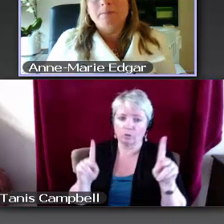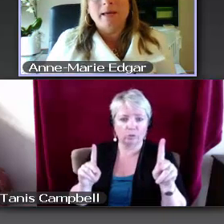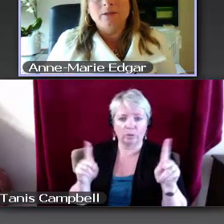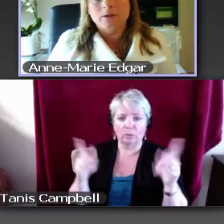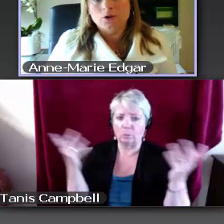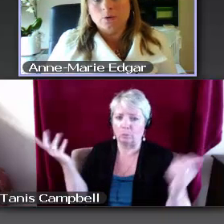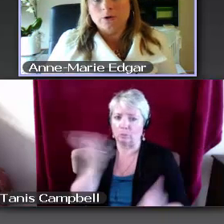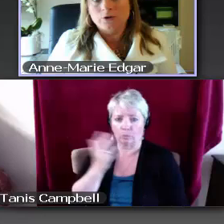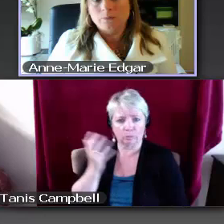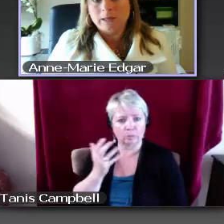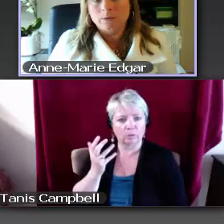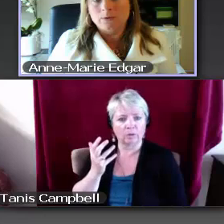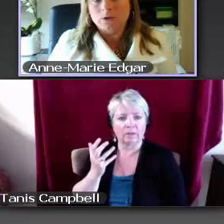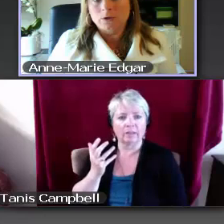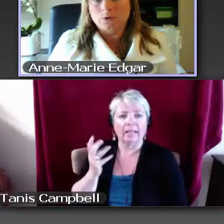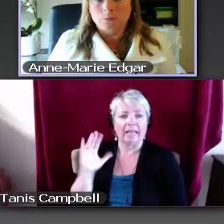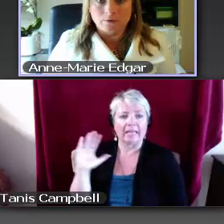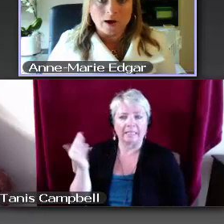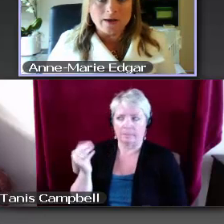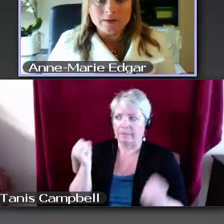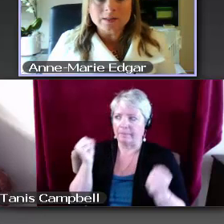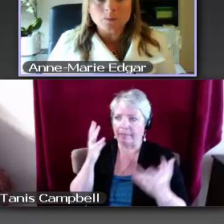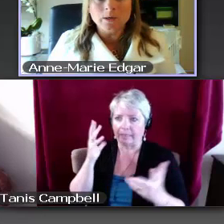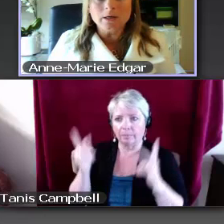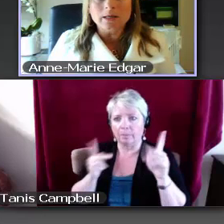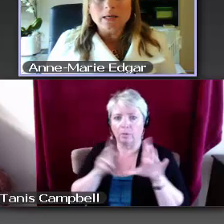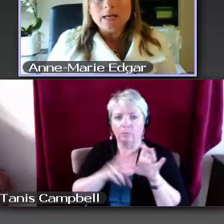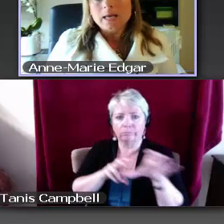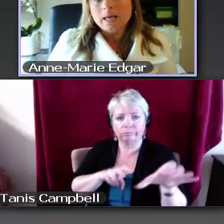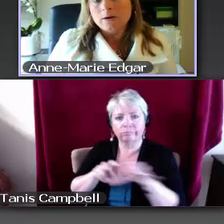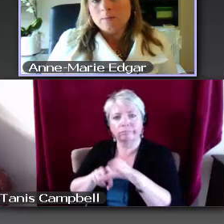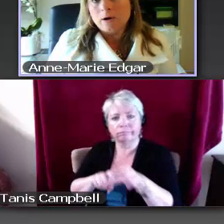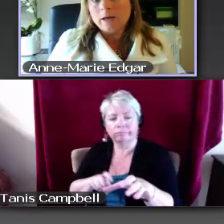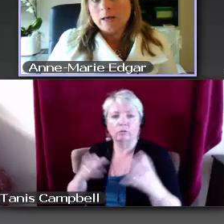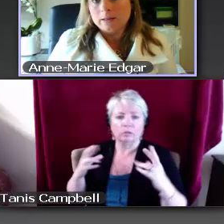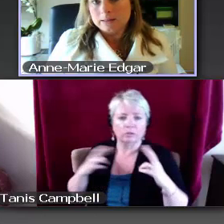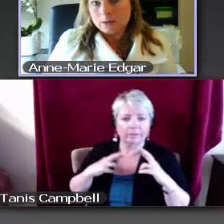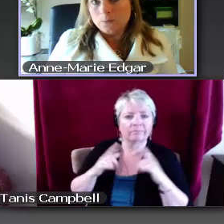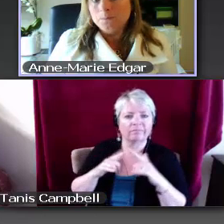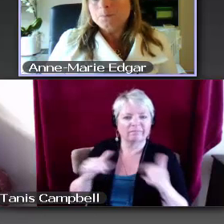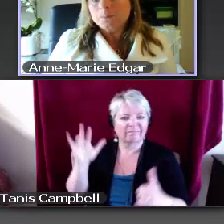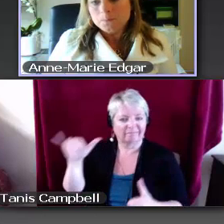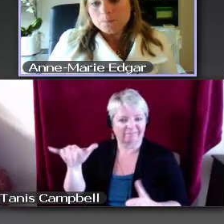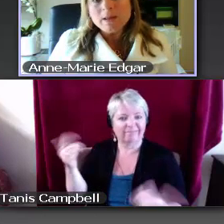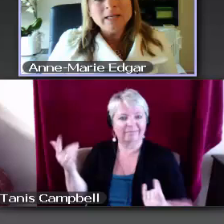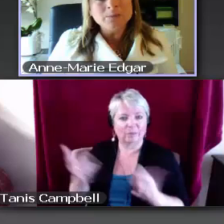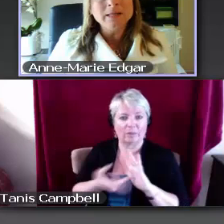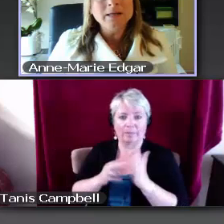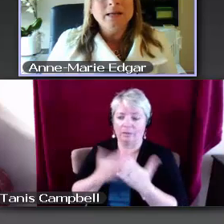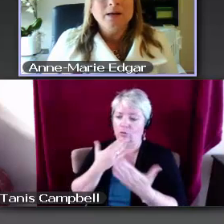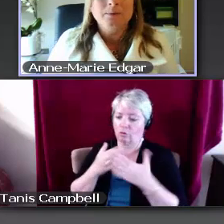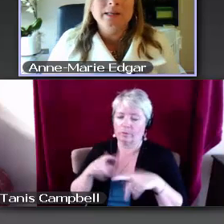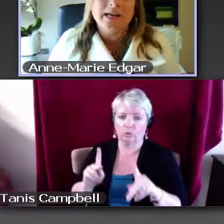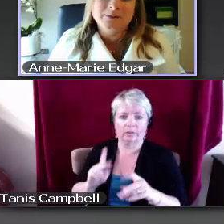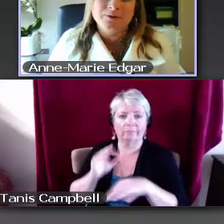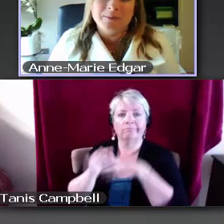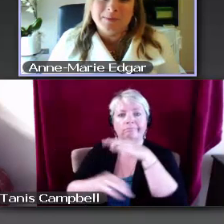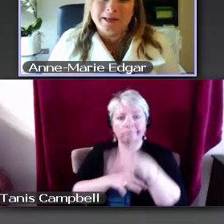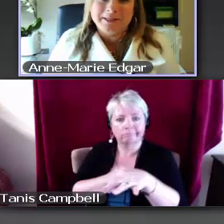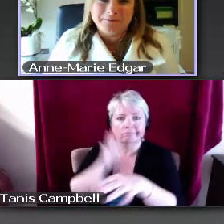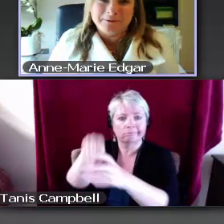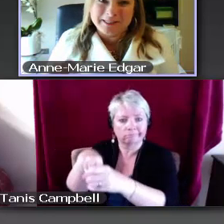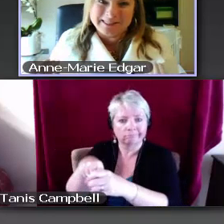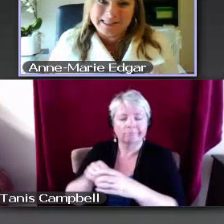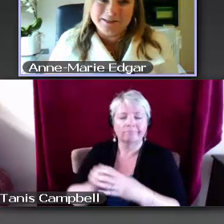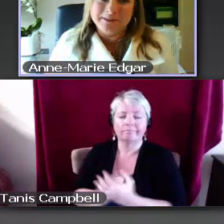such an impending shortage of people to provide this work in our market. So it's really, really nice for